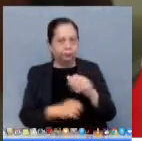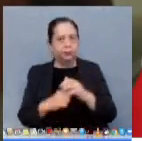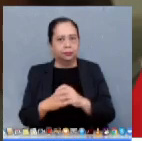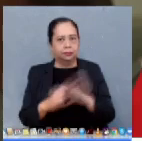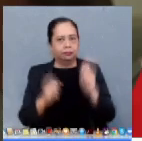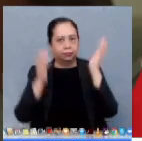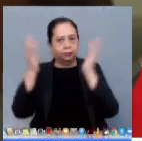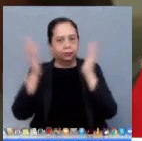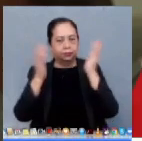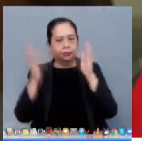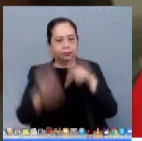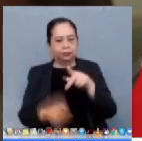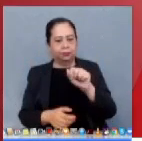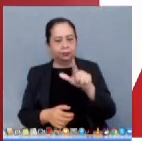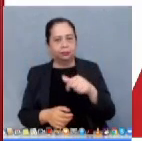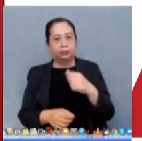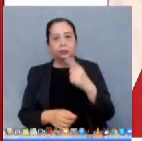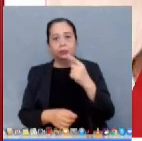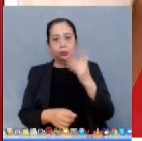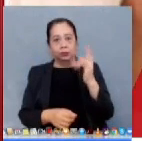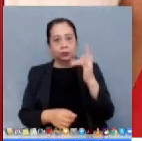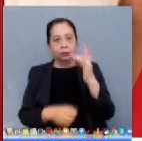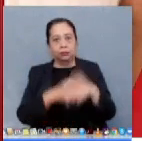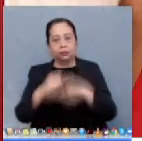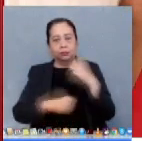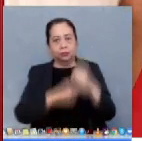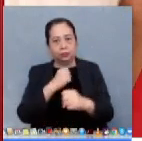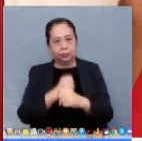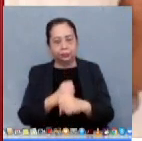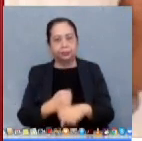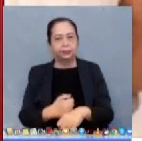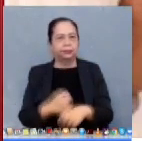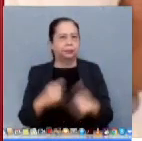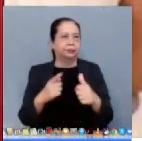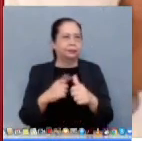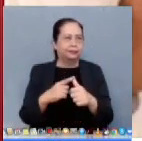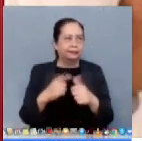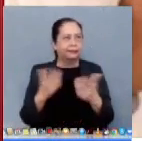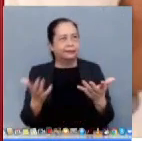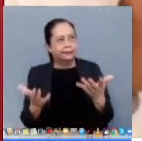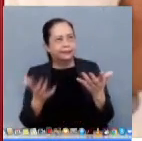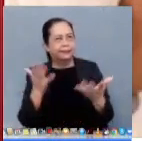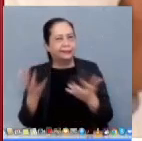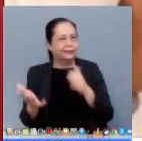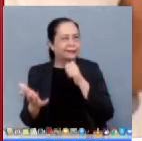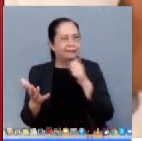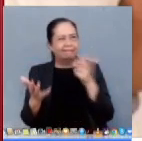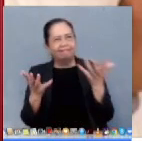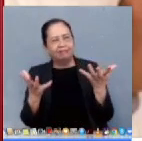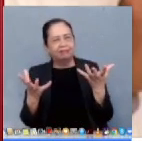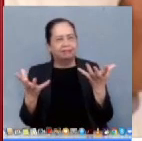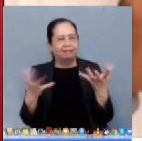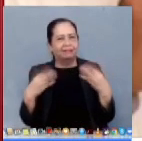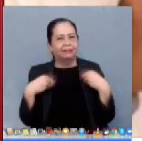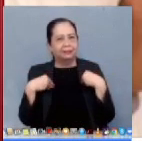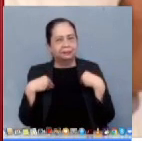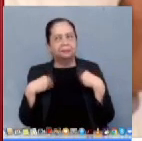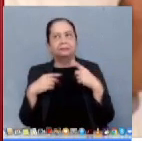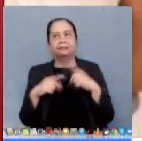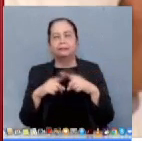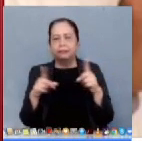sa loob ng 25 taon. Initially, I'm not inclined to accept it, but